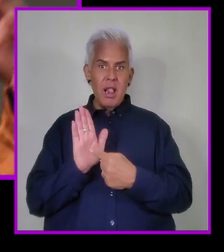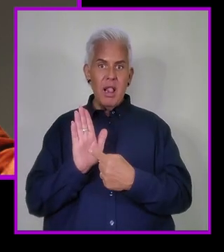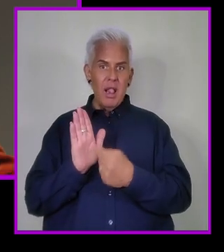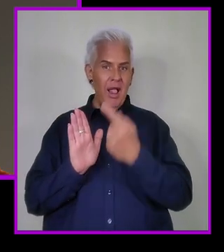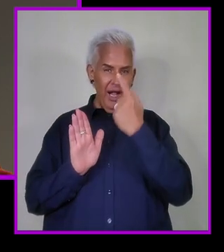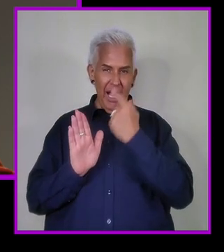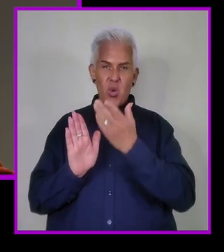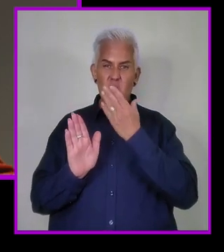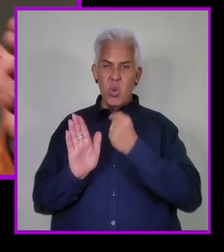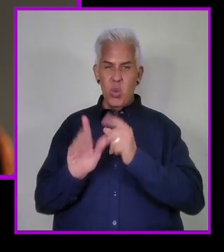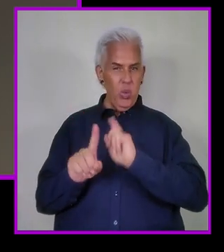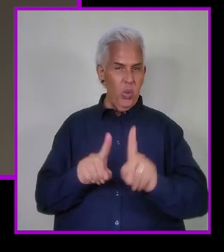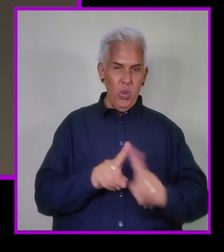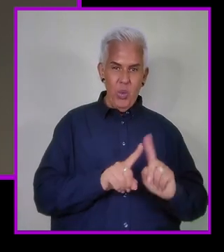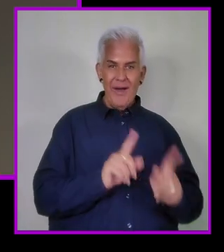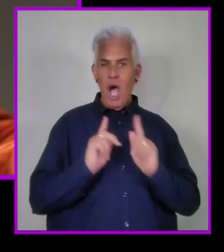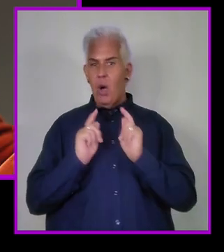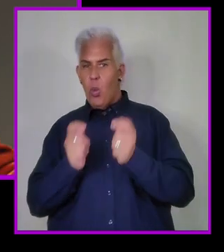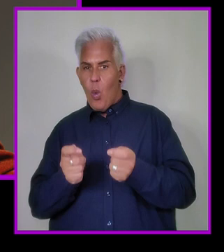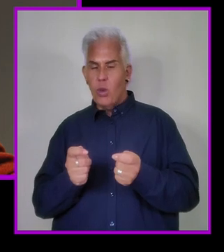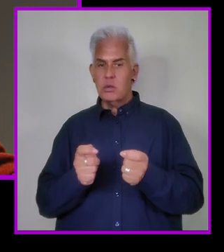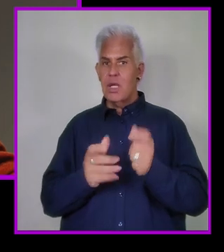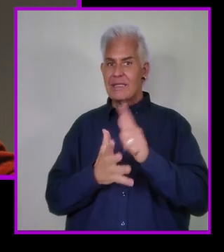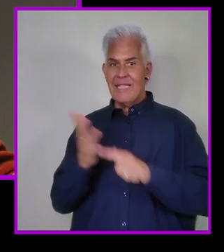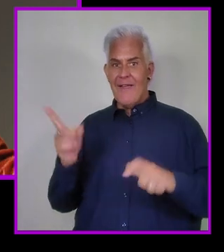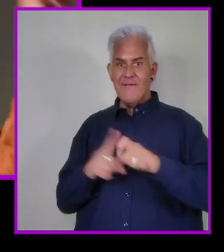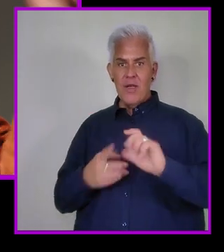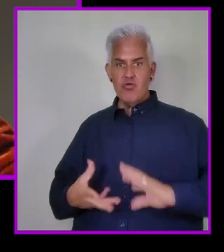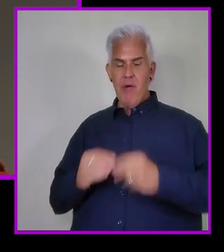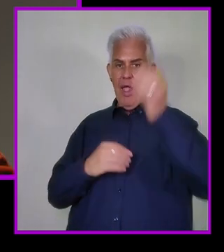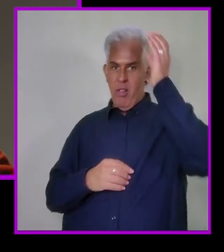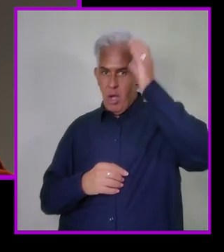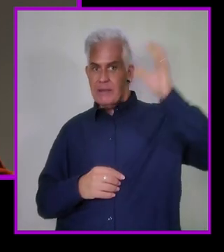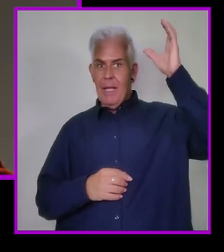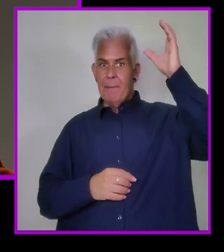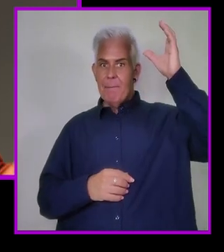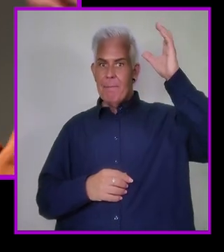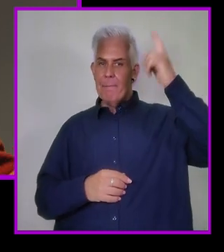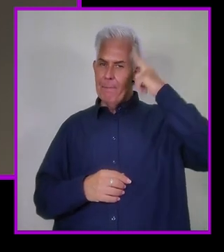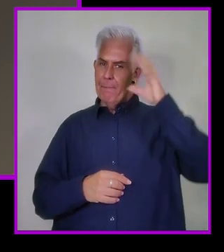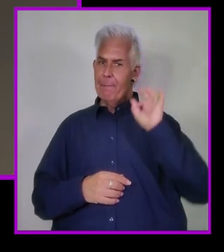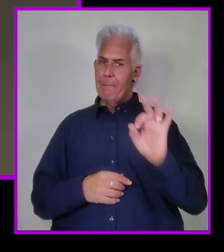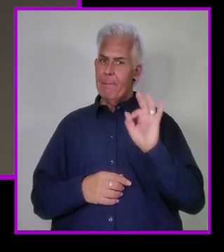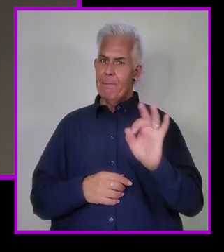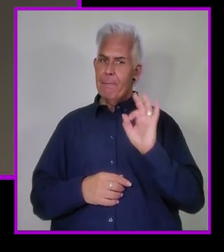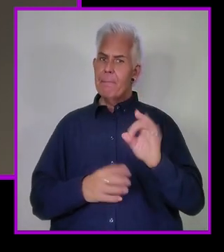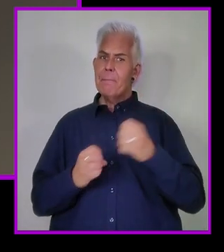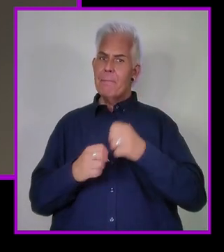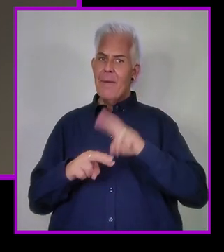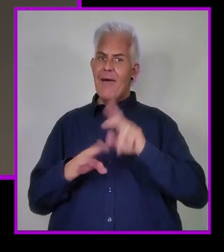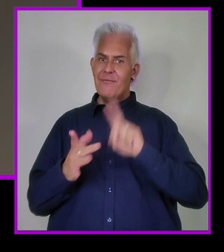attached, you know, applied to awards. Yeah. And David came up with the concept, and I think it's a brilliant, brilliant thing, and it's great that the